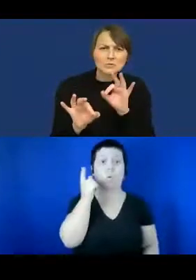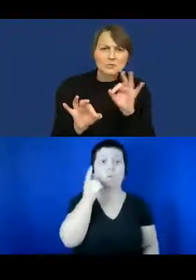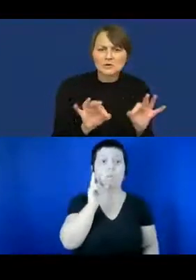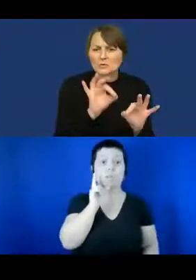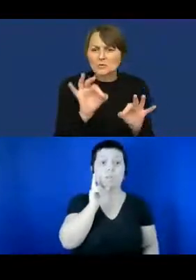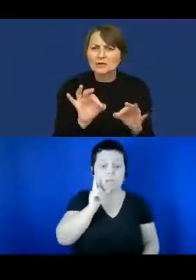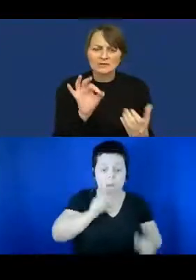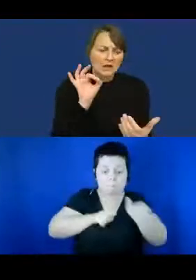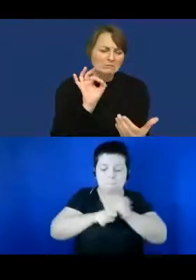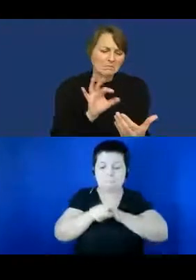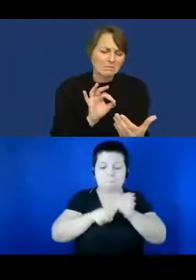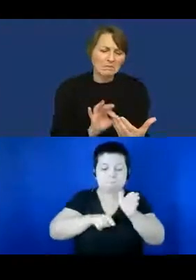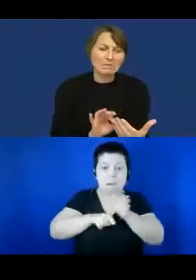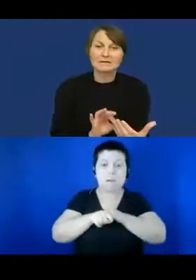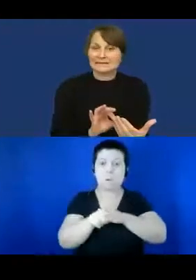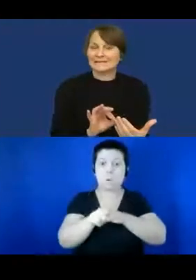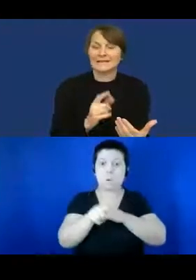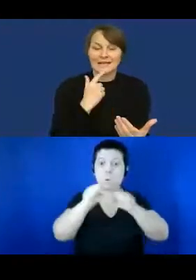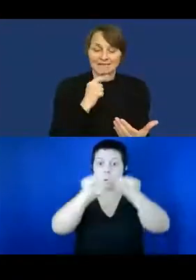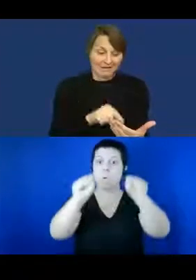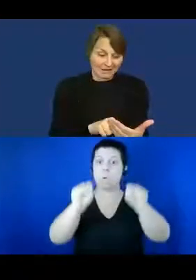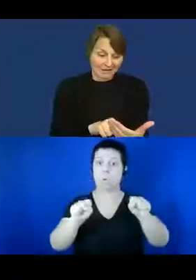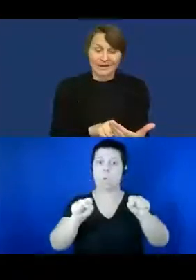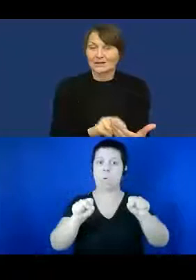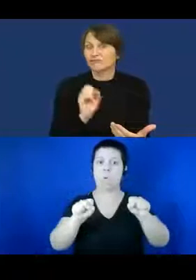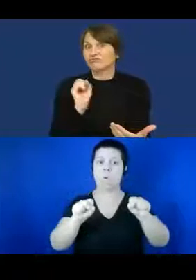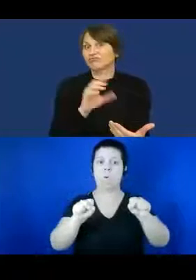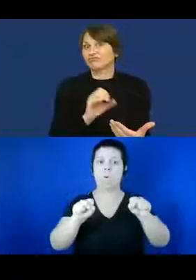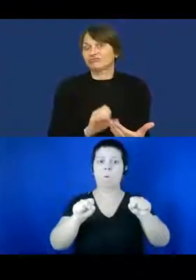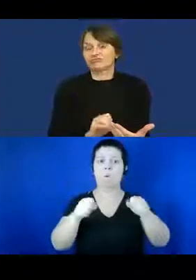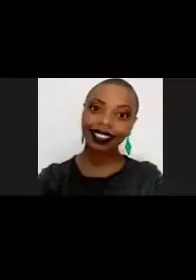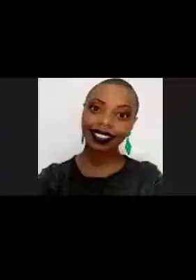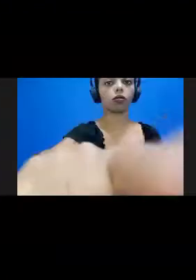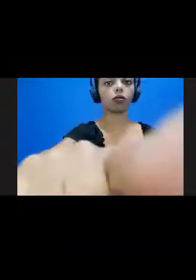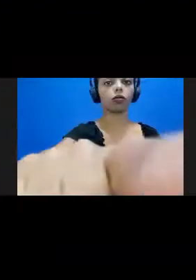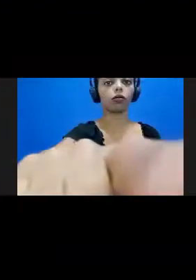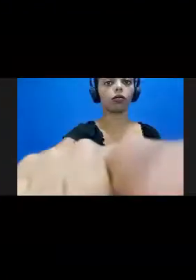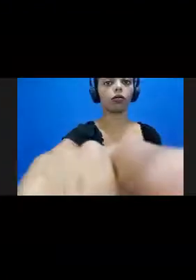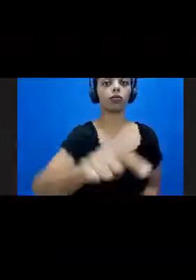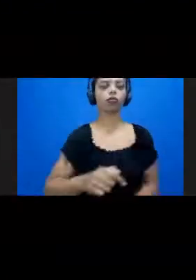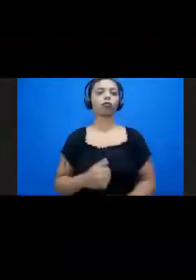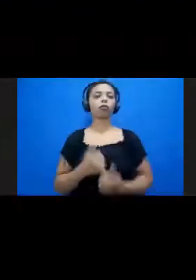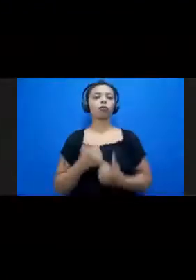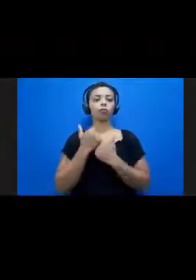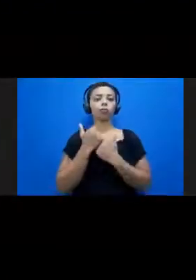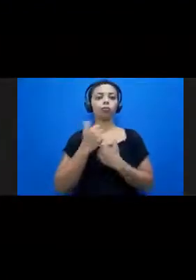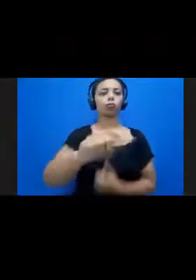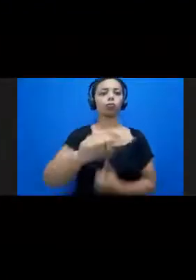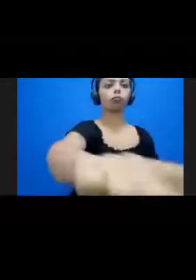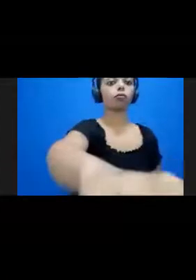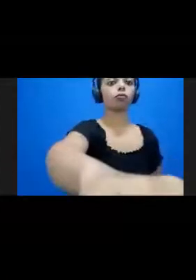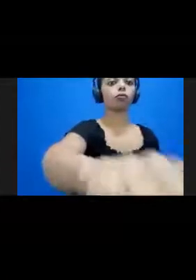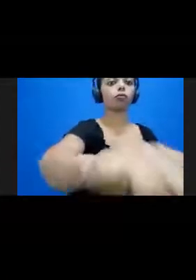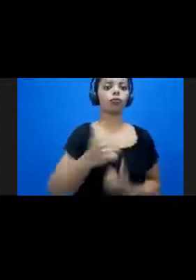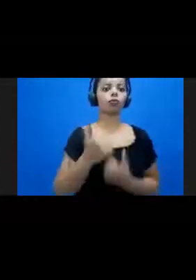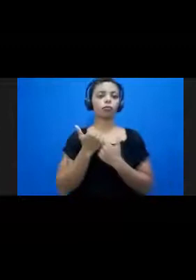because otherwise we do run the risk of just spraying them with information. So part of the idea is to have a set of predefined